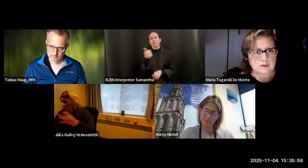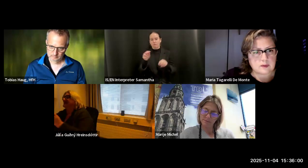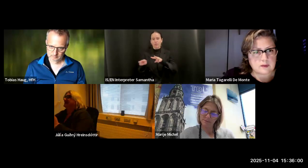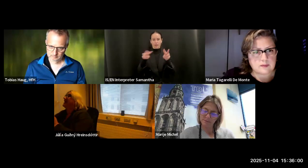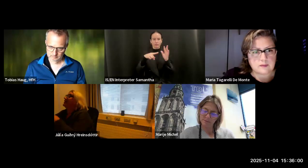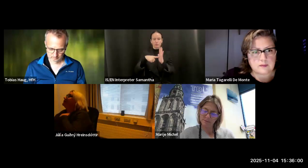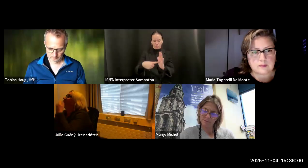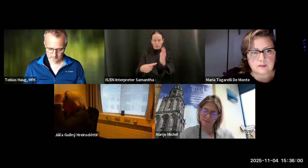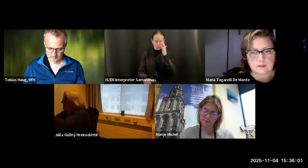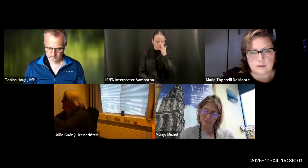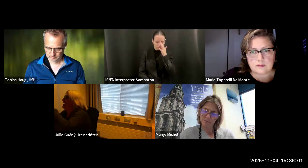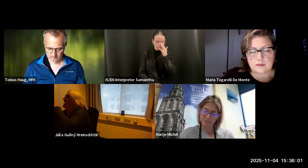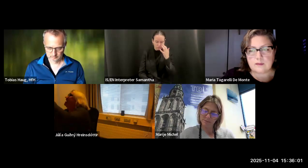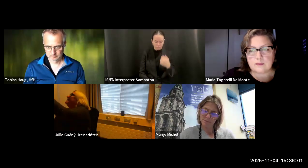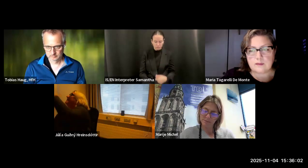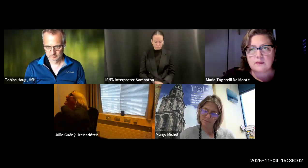You want this one?